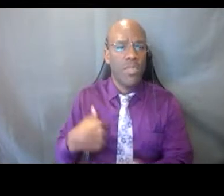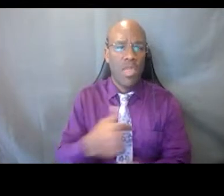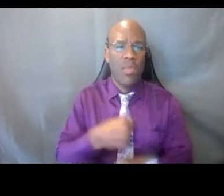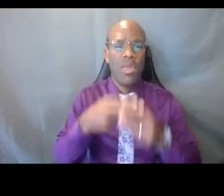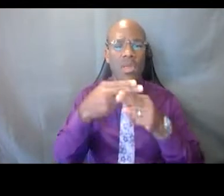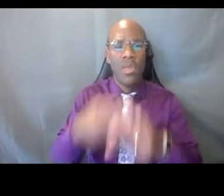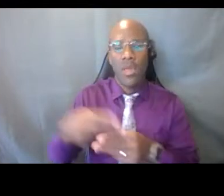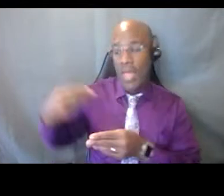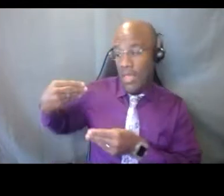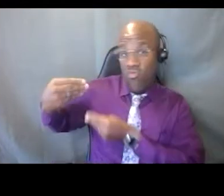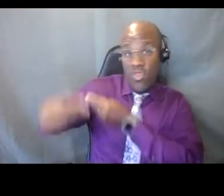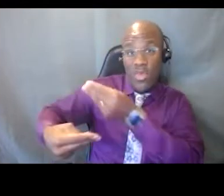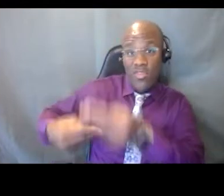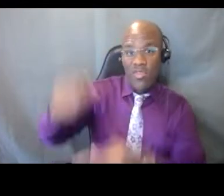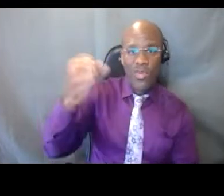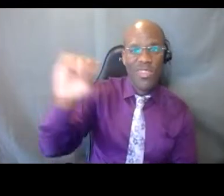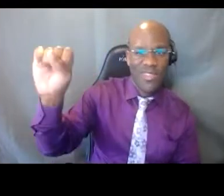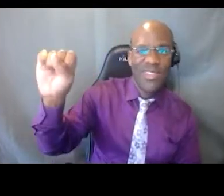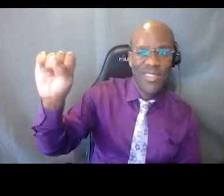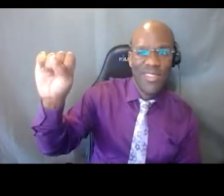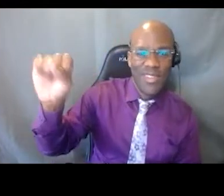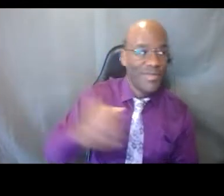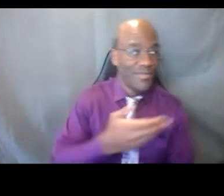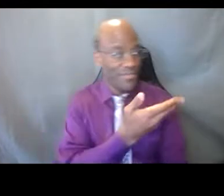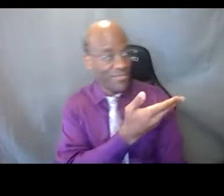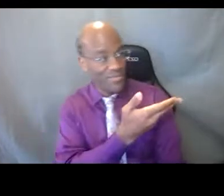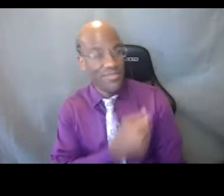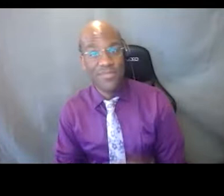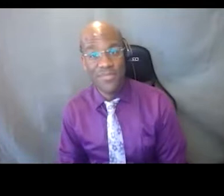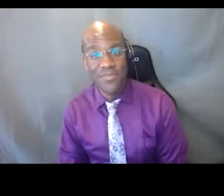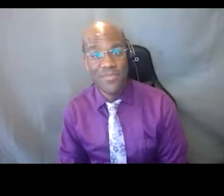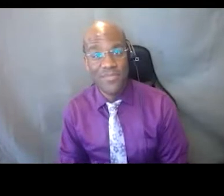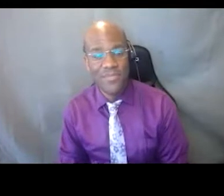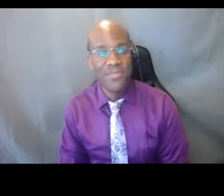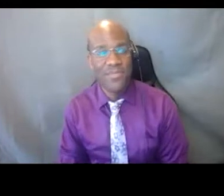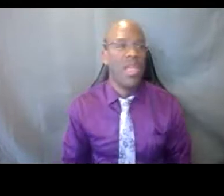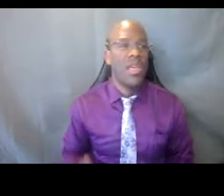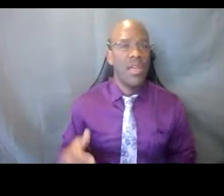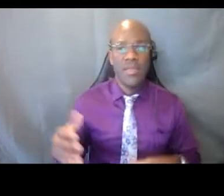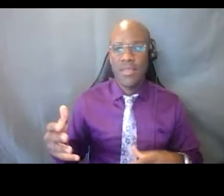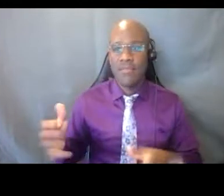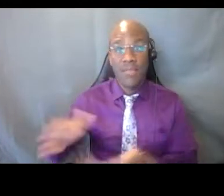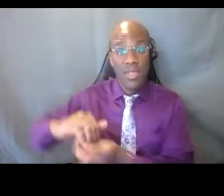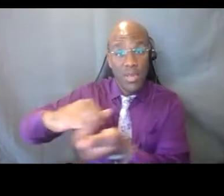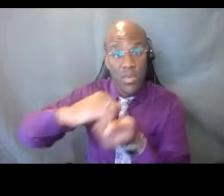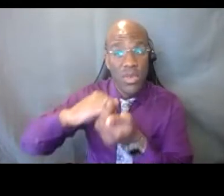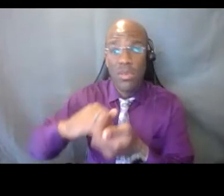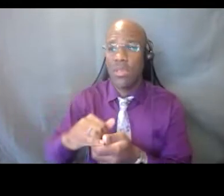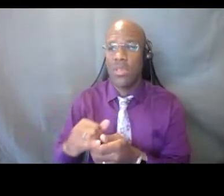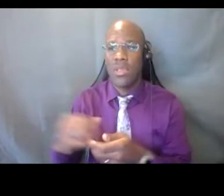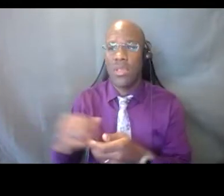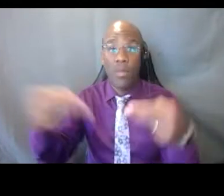this is the idea, and it was coded and defined when the collaborators or participants connected